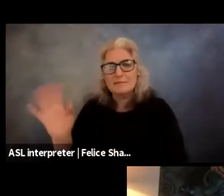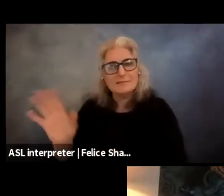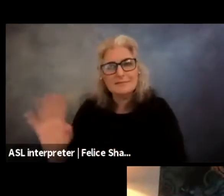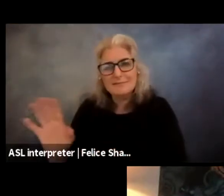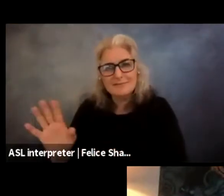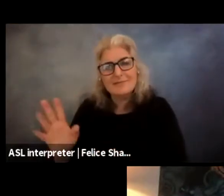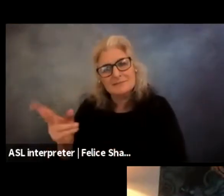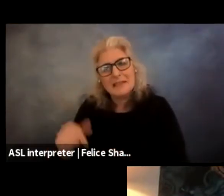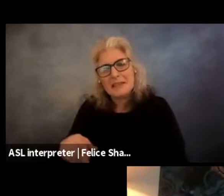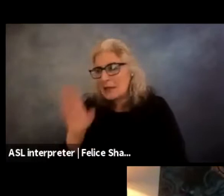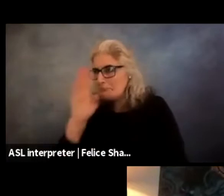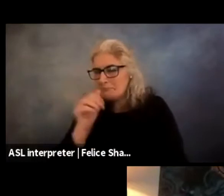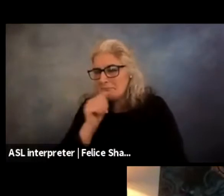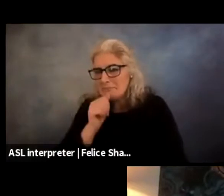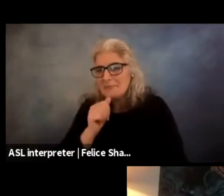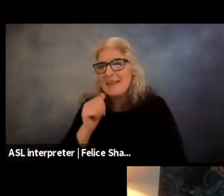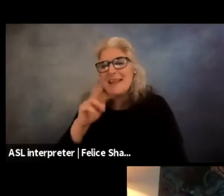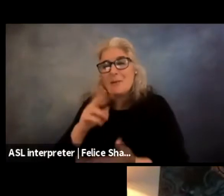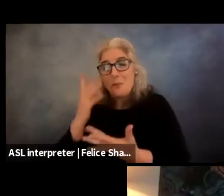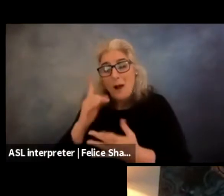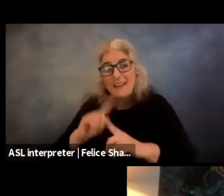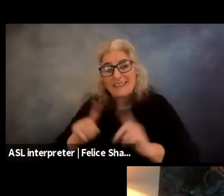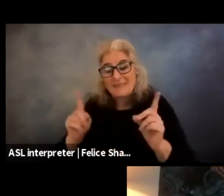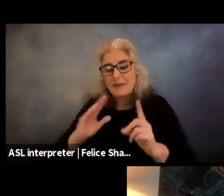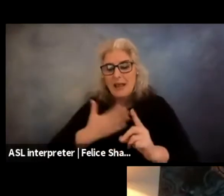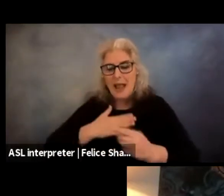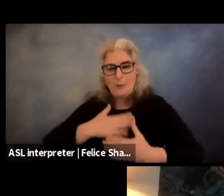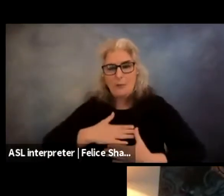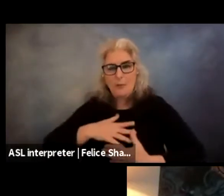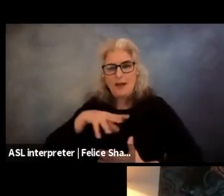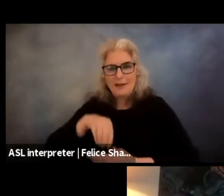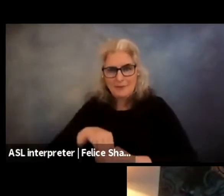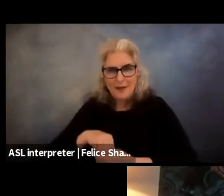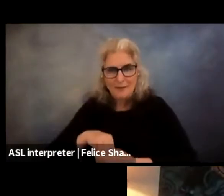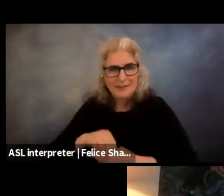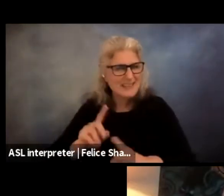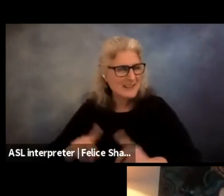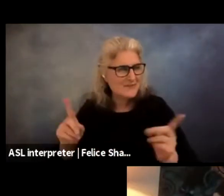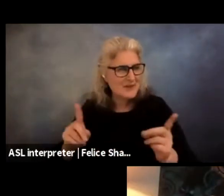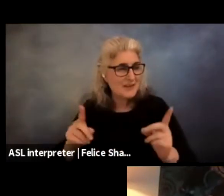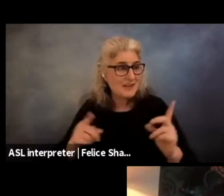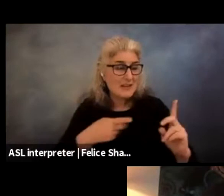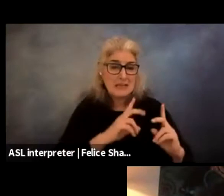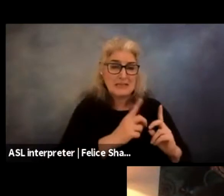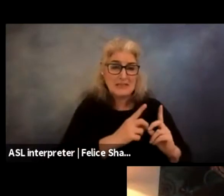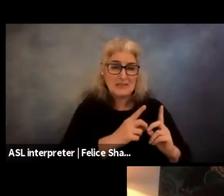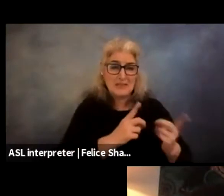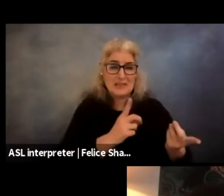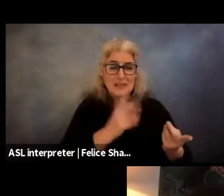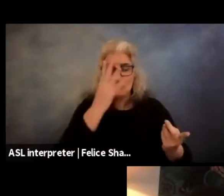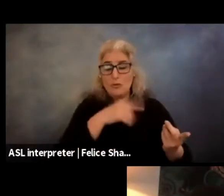like, because our body is involved, like when we're at the park, where digitally it's like, it's so easy to check out. It's